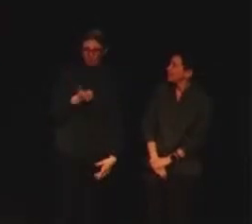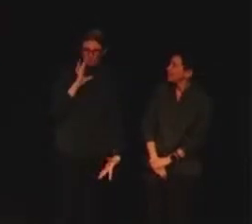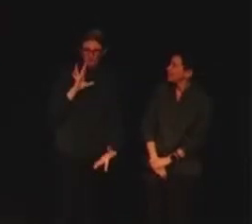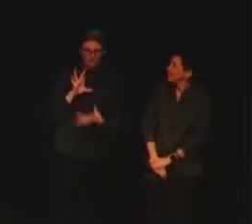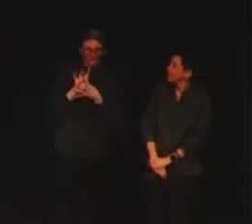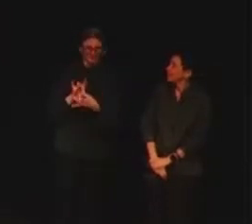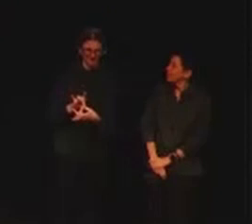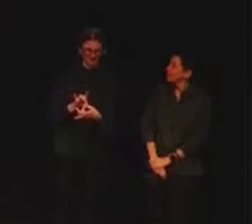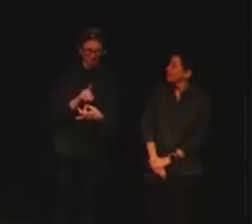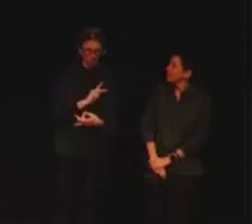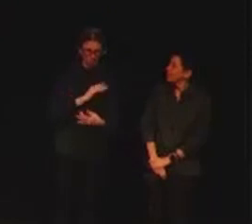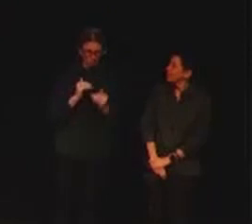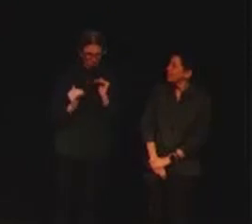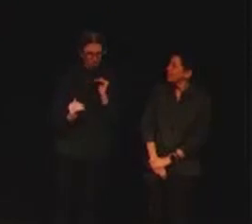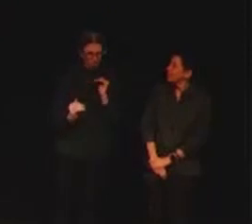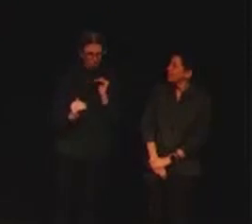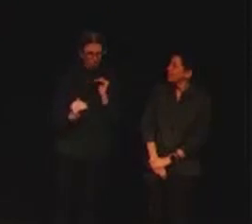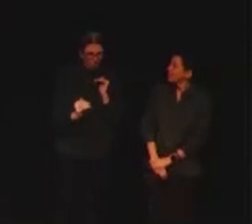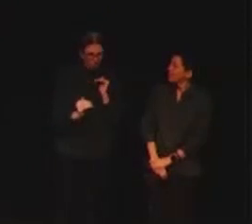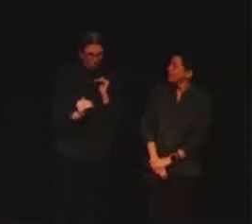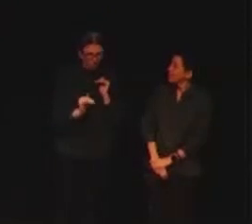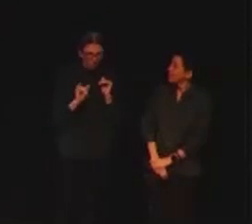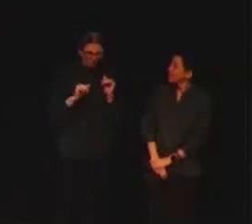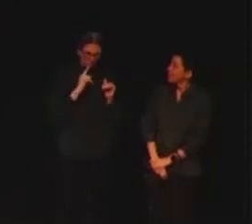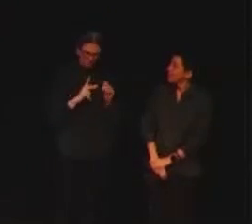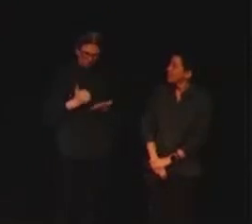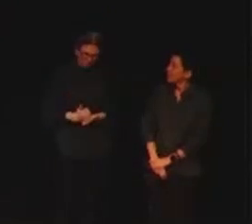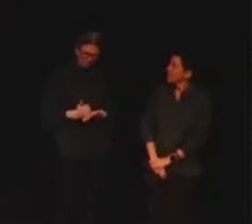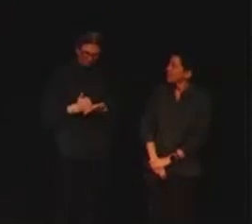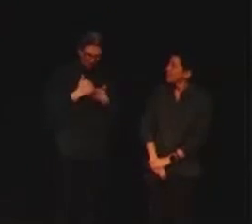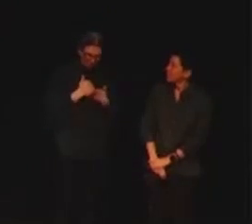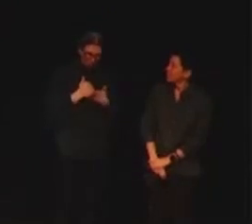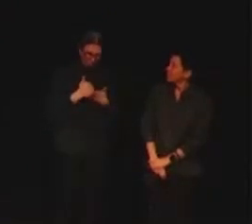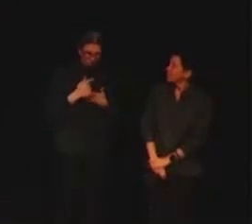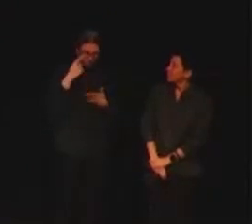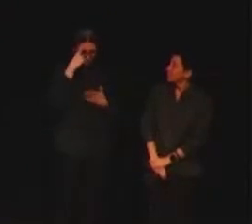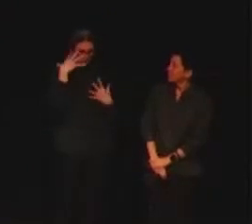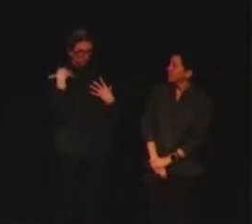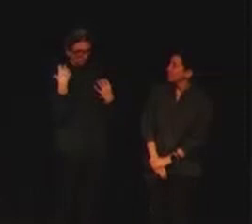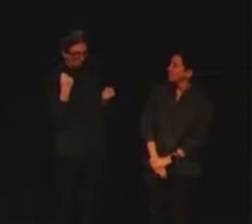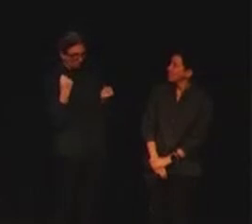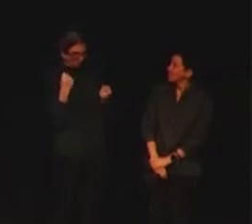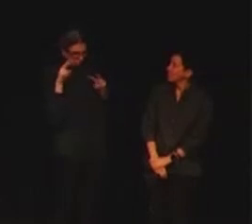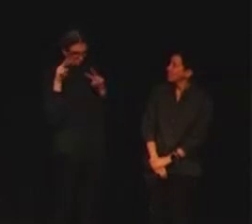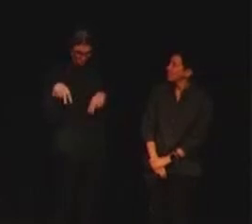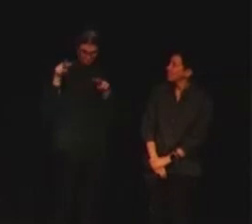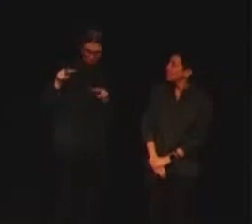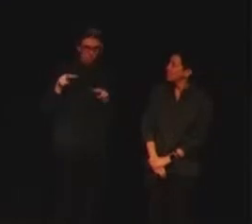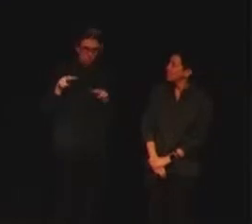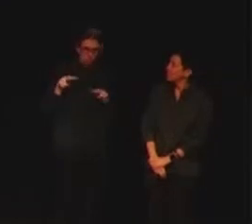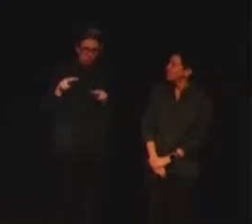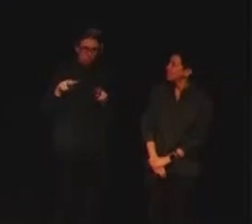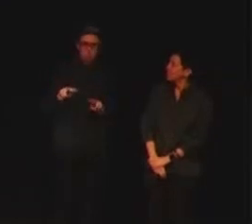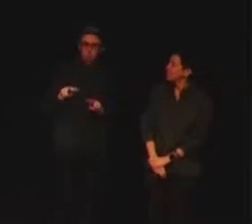connecting to it on a personal level. And that helps with destigmatizing mental illness and